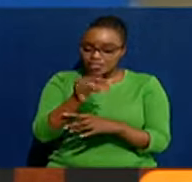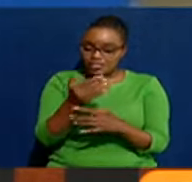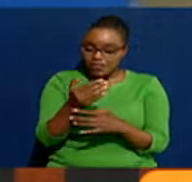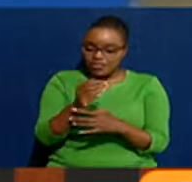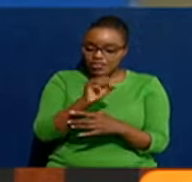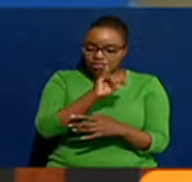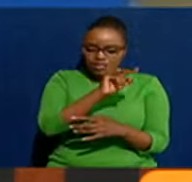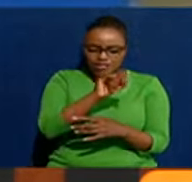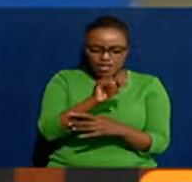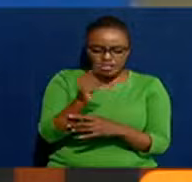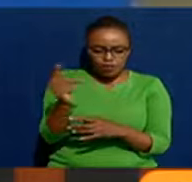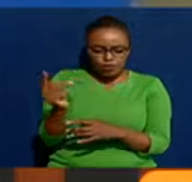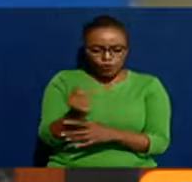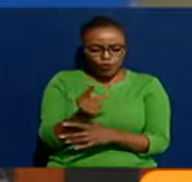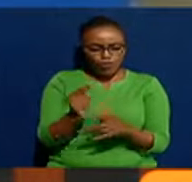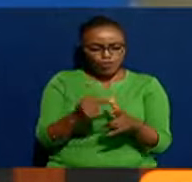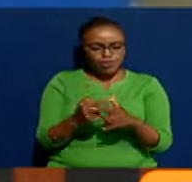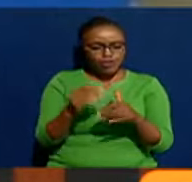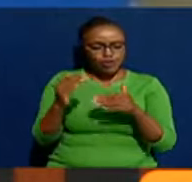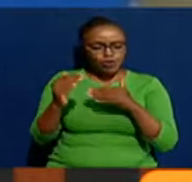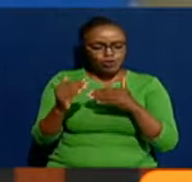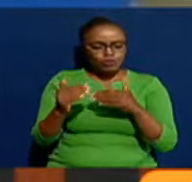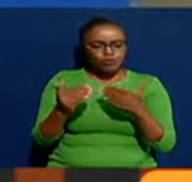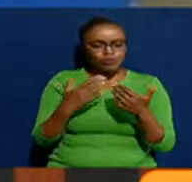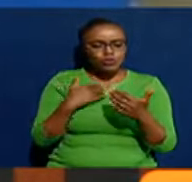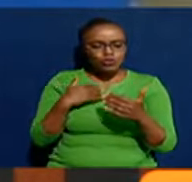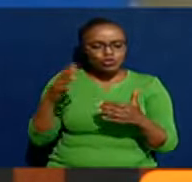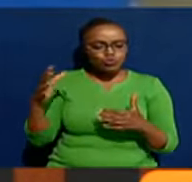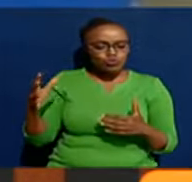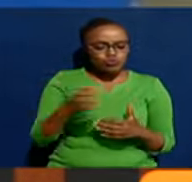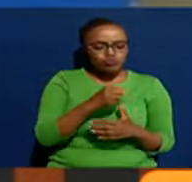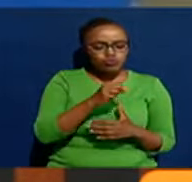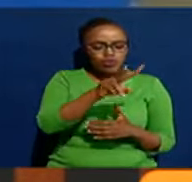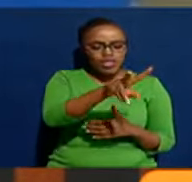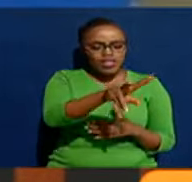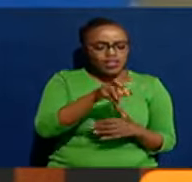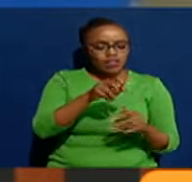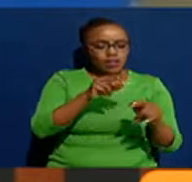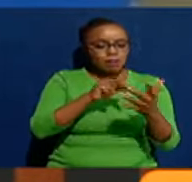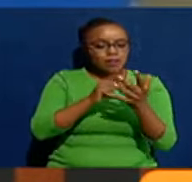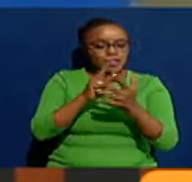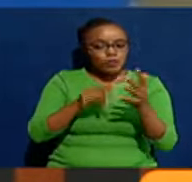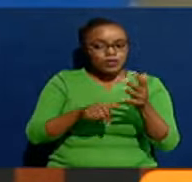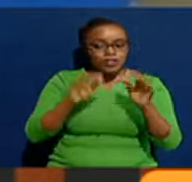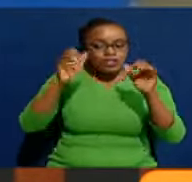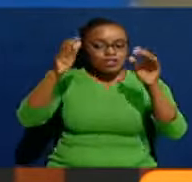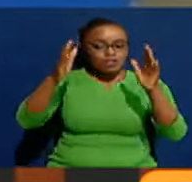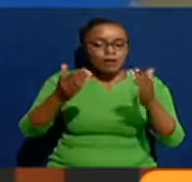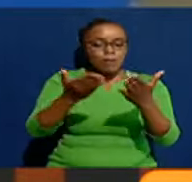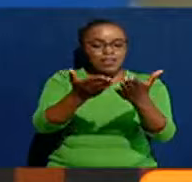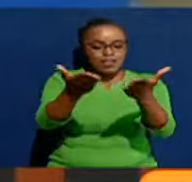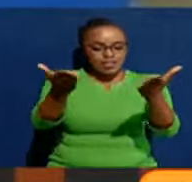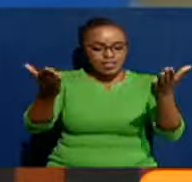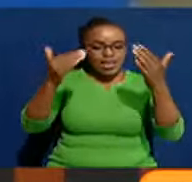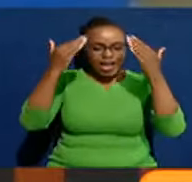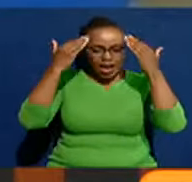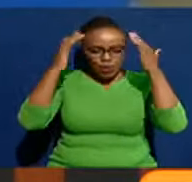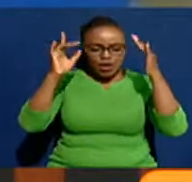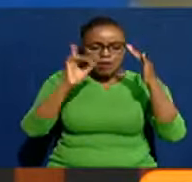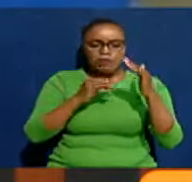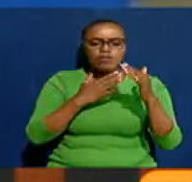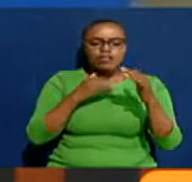this, in fact, some almost wanted to steal it from there. So the farmers out there are looking